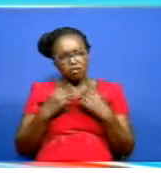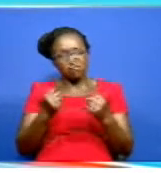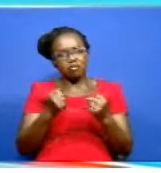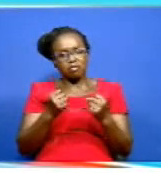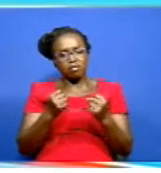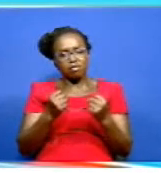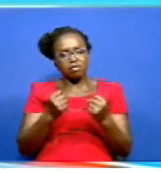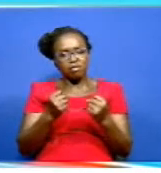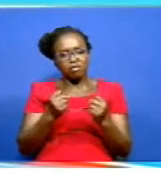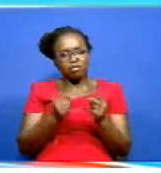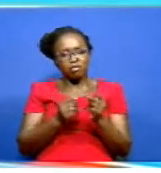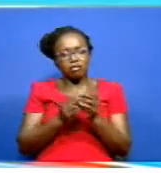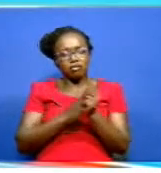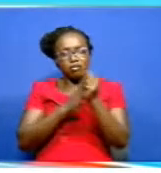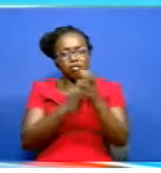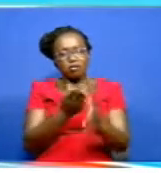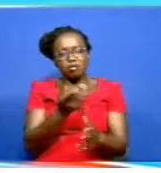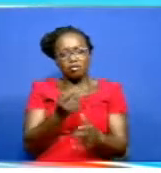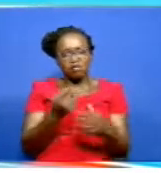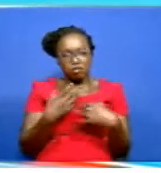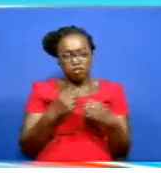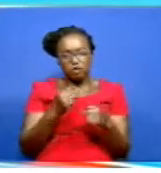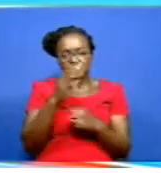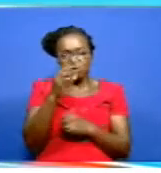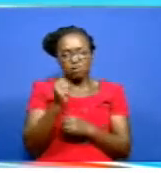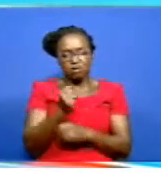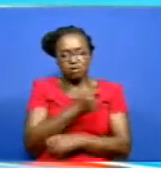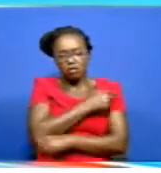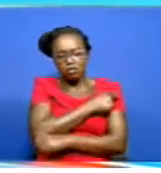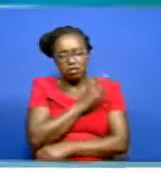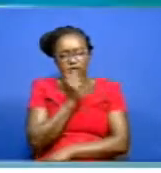a few leaders and our health CS take the jab?